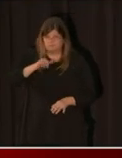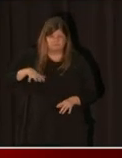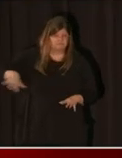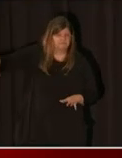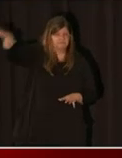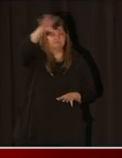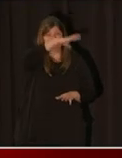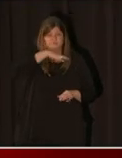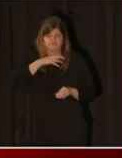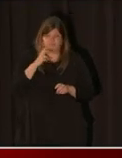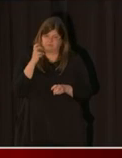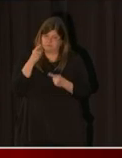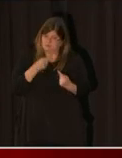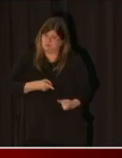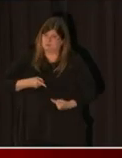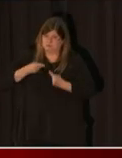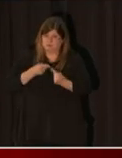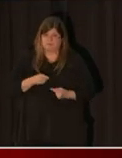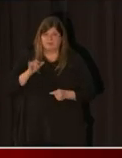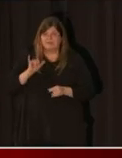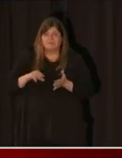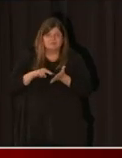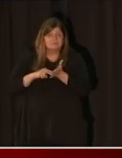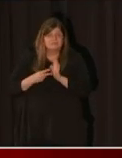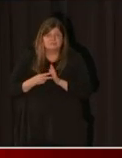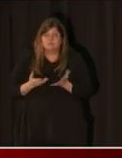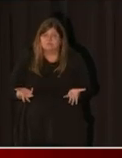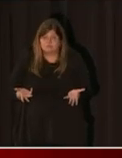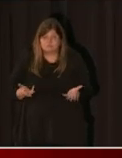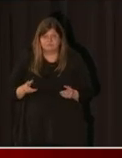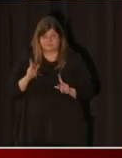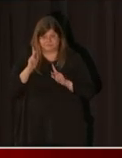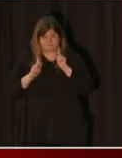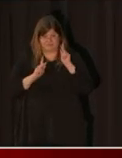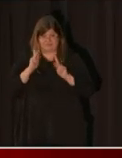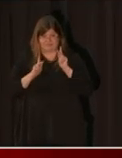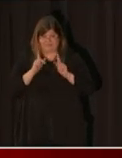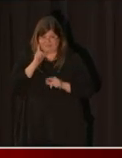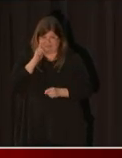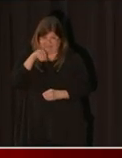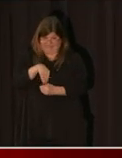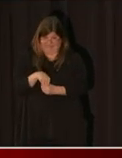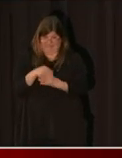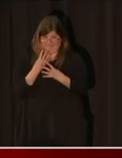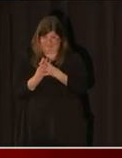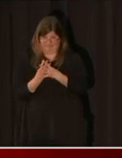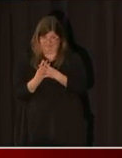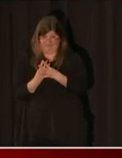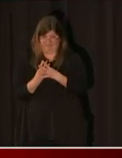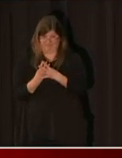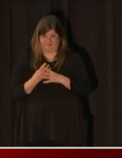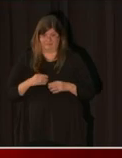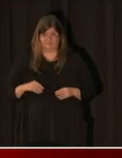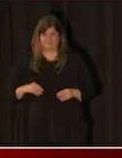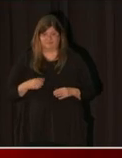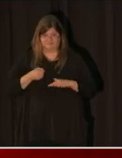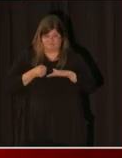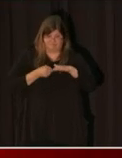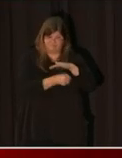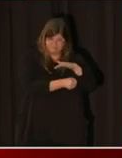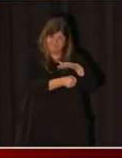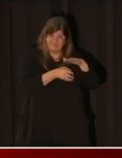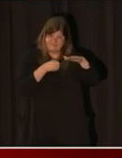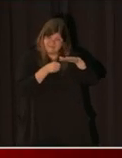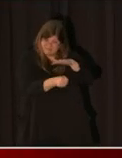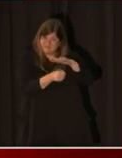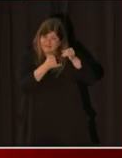means from a practical standpoint is that the residents of the DOC, to the extent possible, are placed in individual cells, so they're